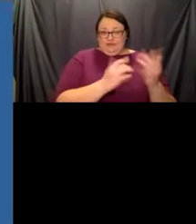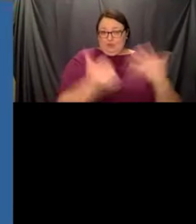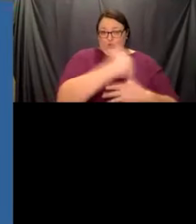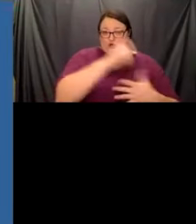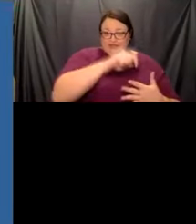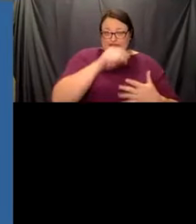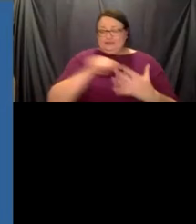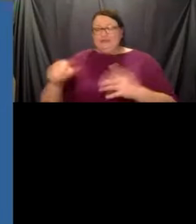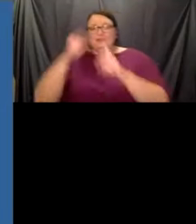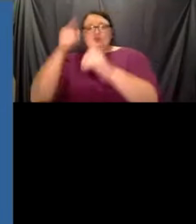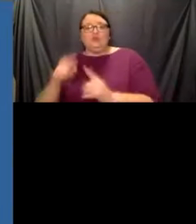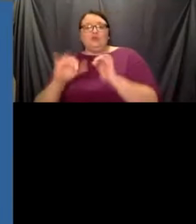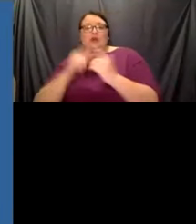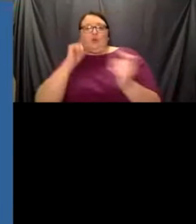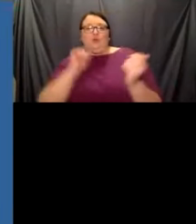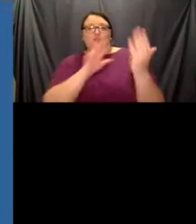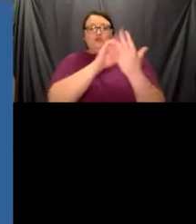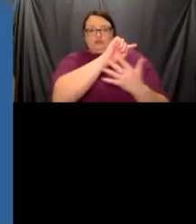son las maneras